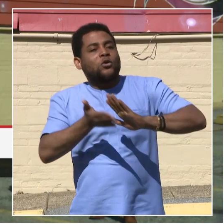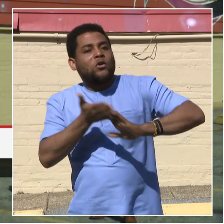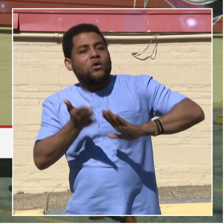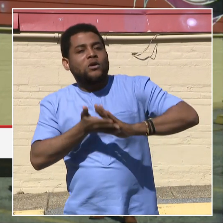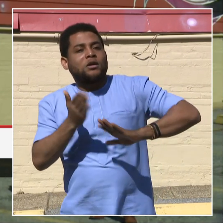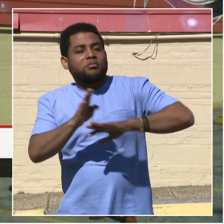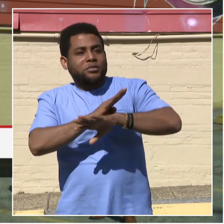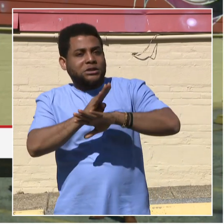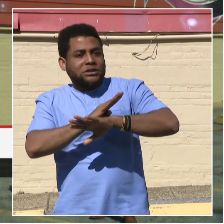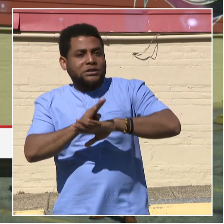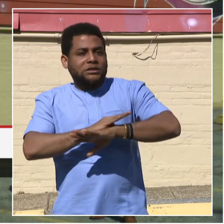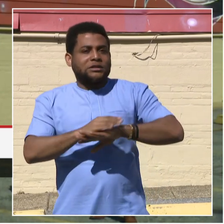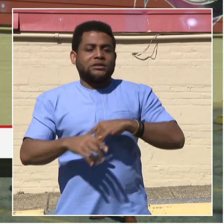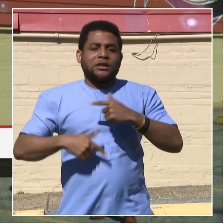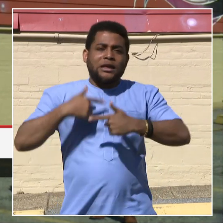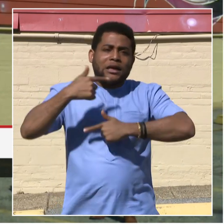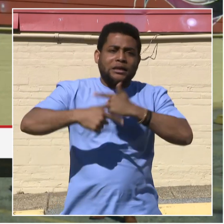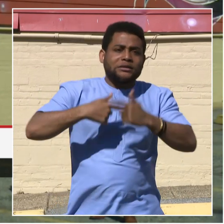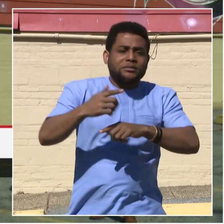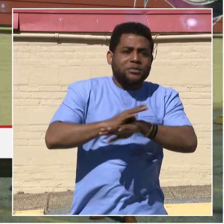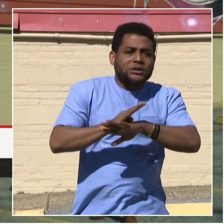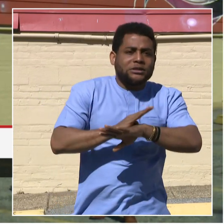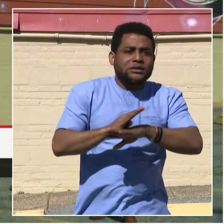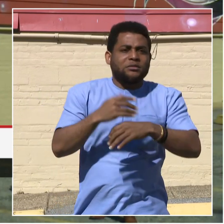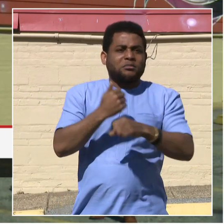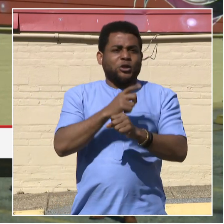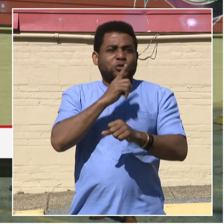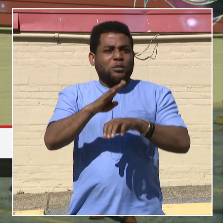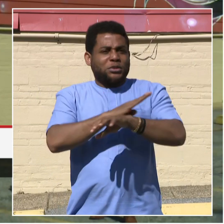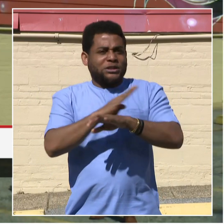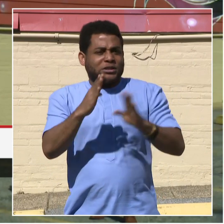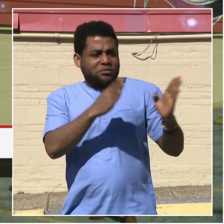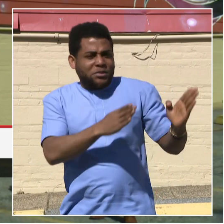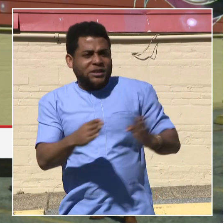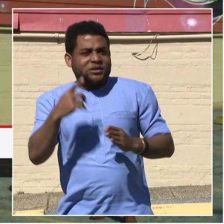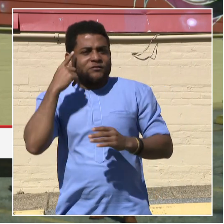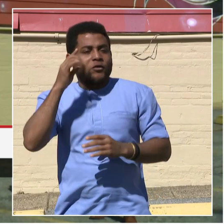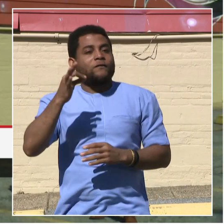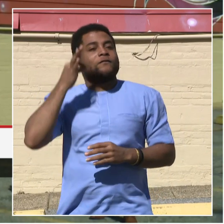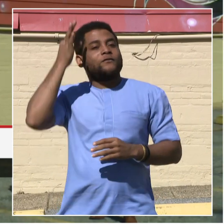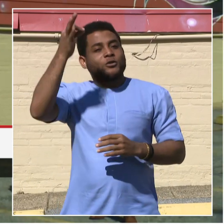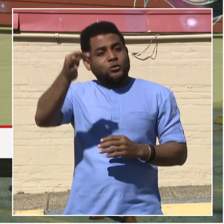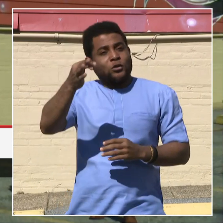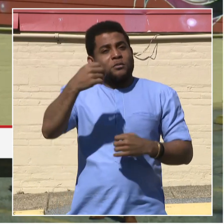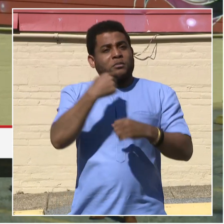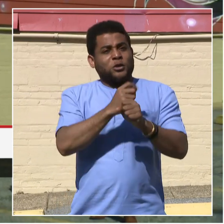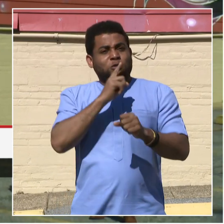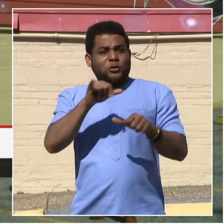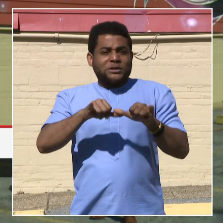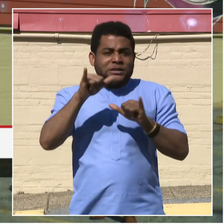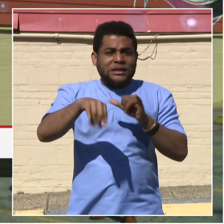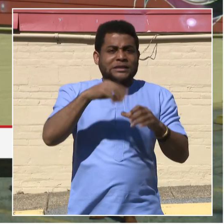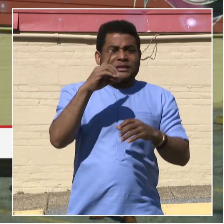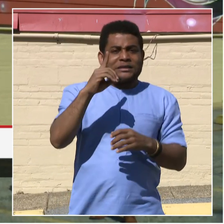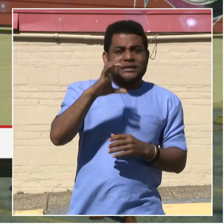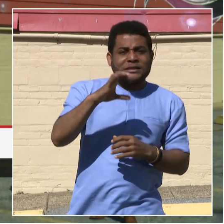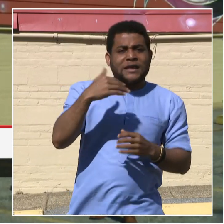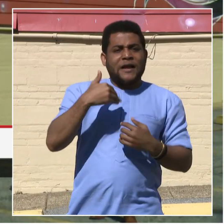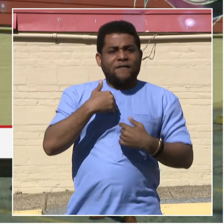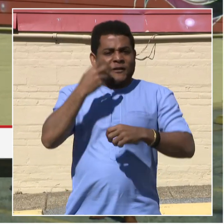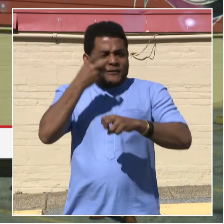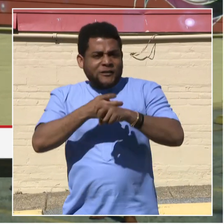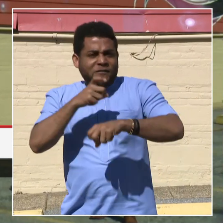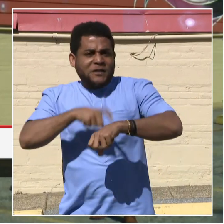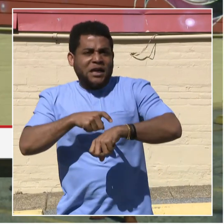sure her business is prepared for the future, being in D.C. during tough times and now better times,